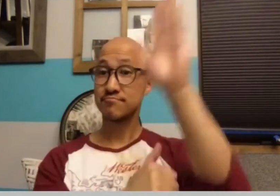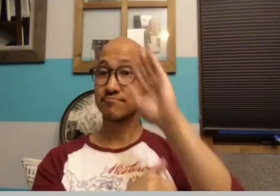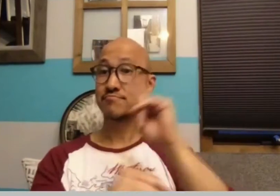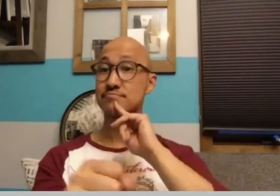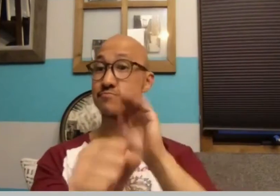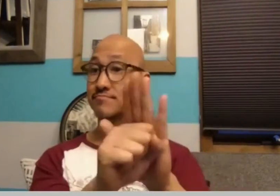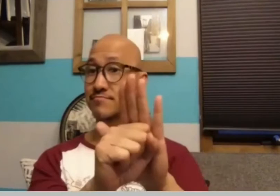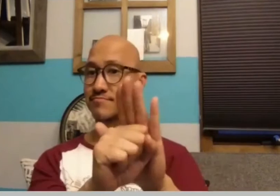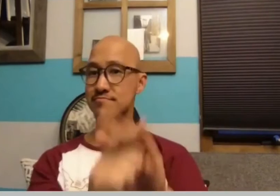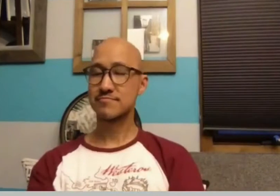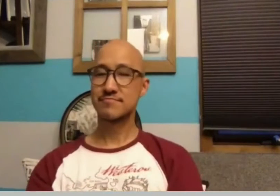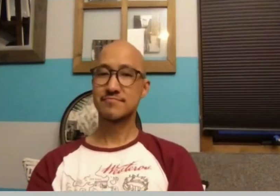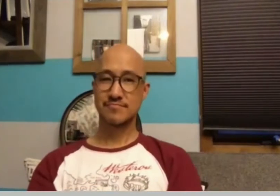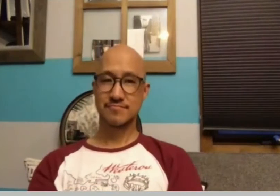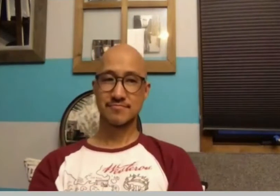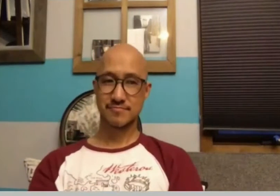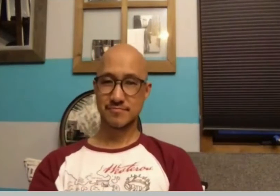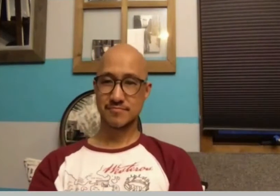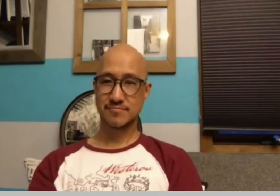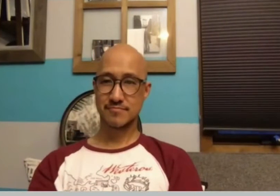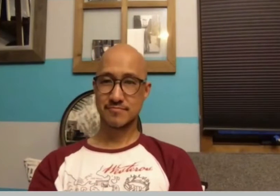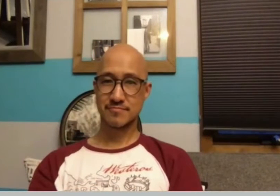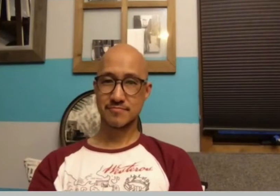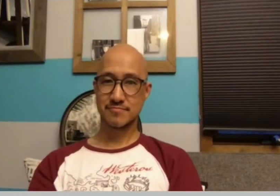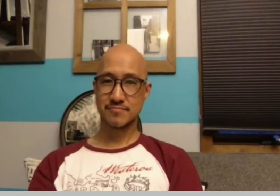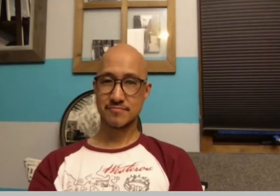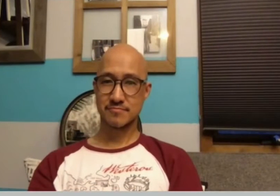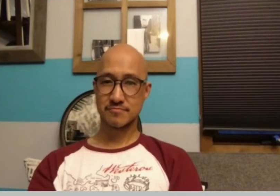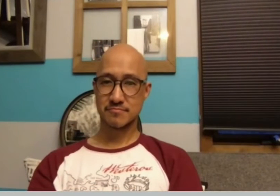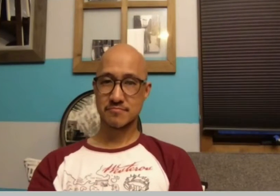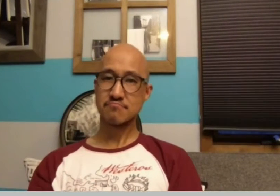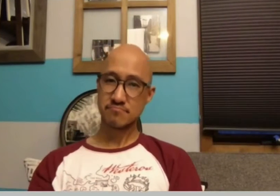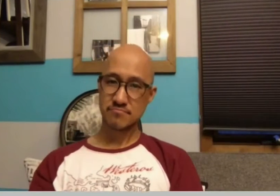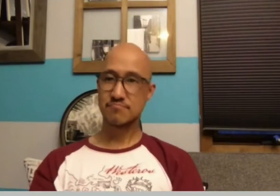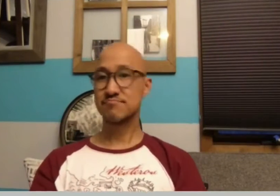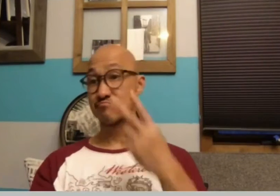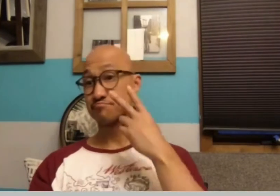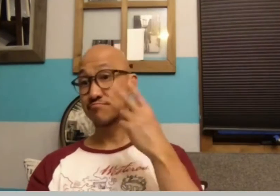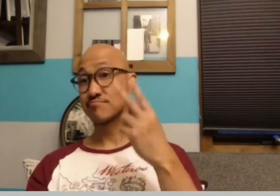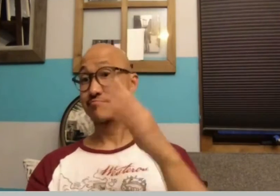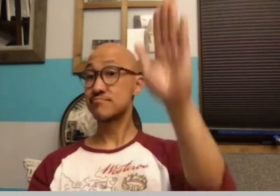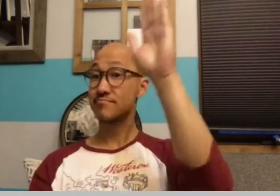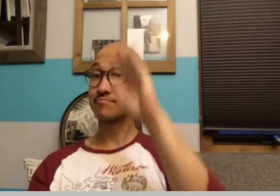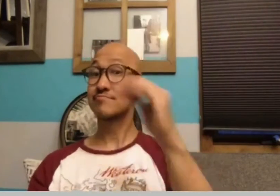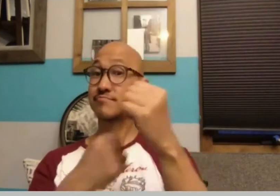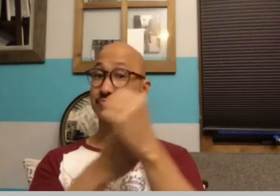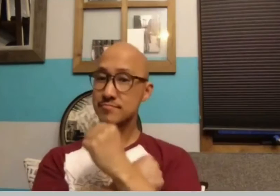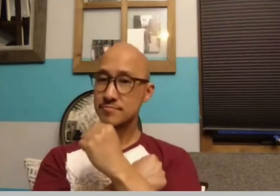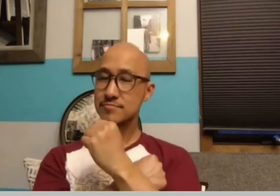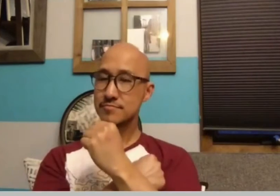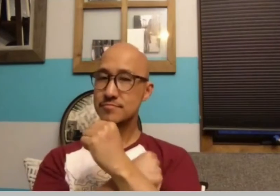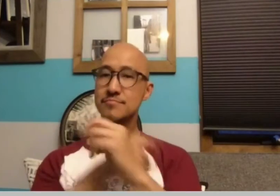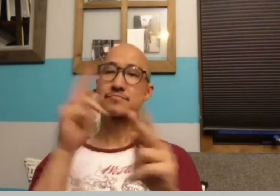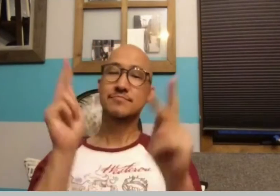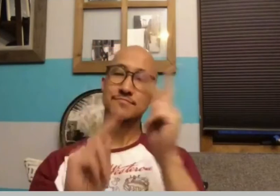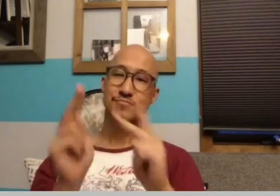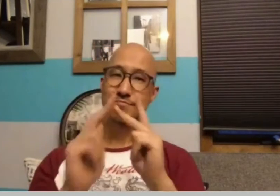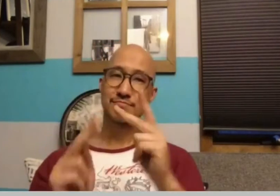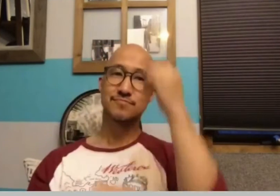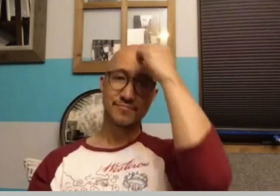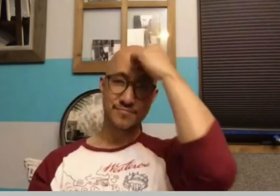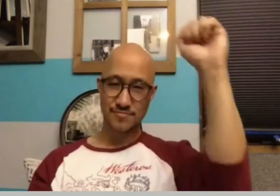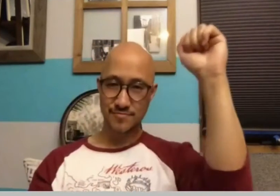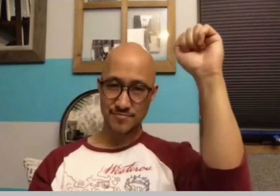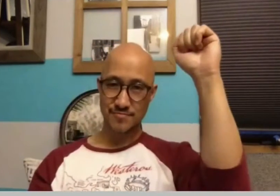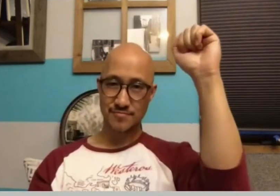arc of the Bible. It's God's love, followed by man's rebellion, followed by more of God's love, followed by man's